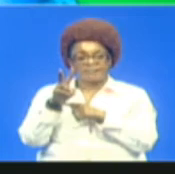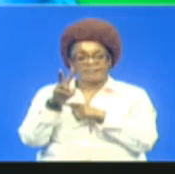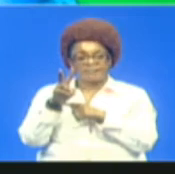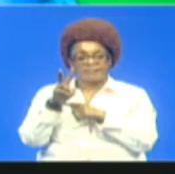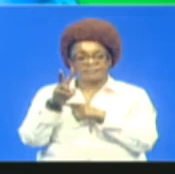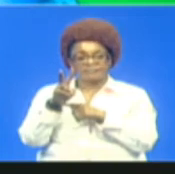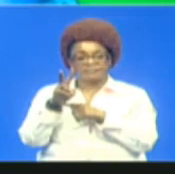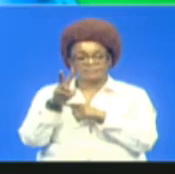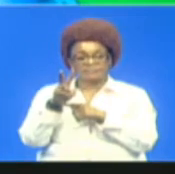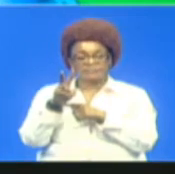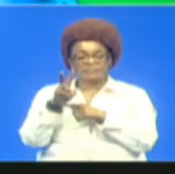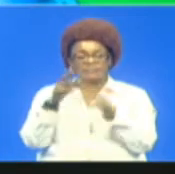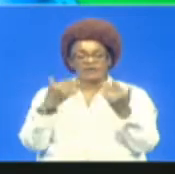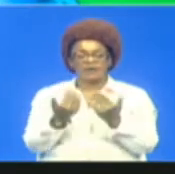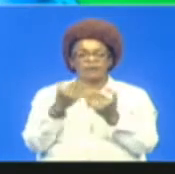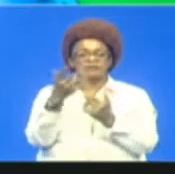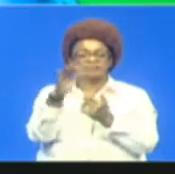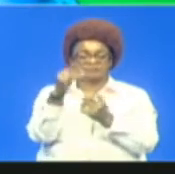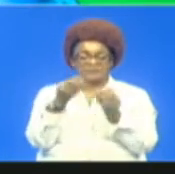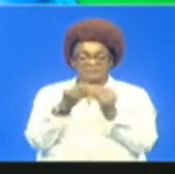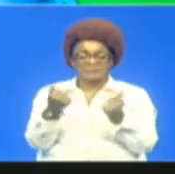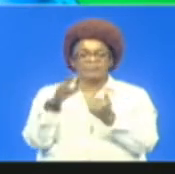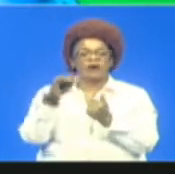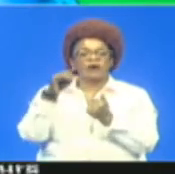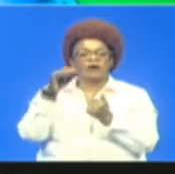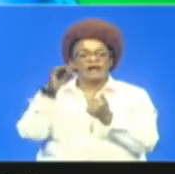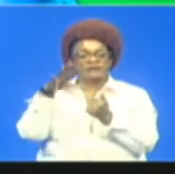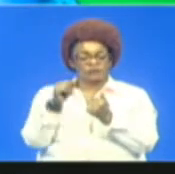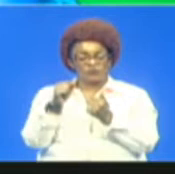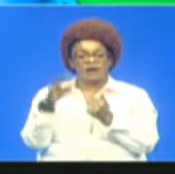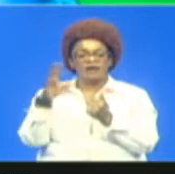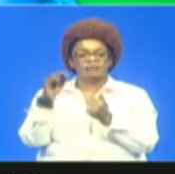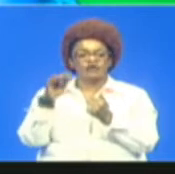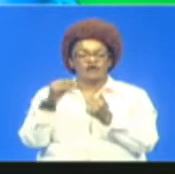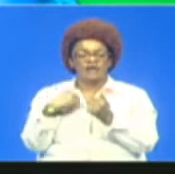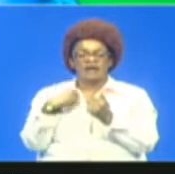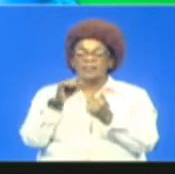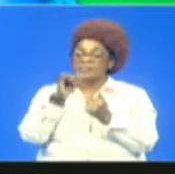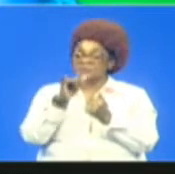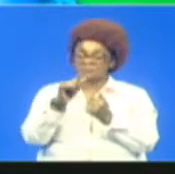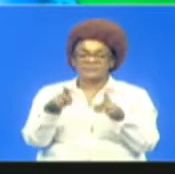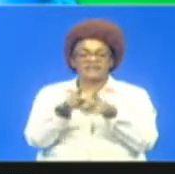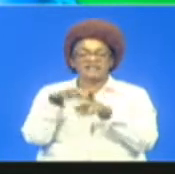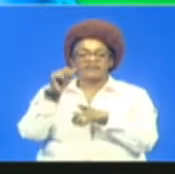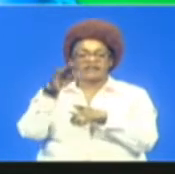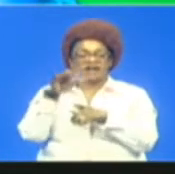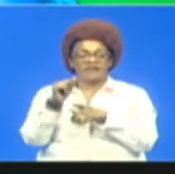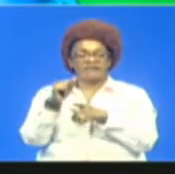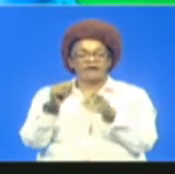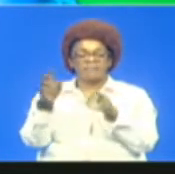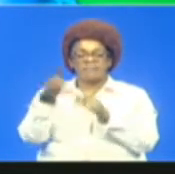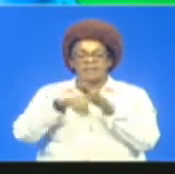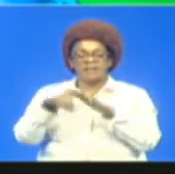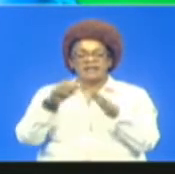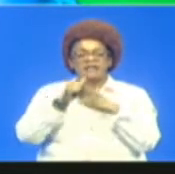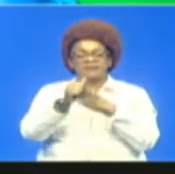Thika Queens rallied from behind to beat 10-woman Makolanders 4-3 at Camp Toyoyo in a thriller as FKF Women's Premier League season